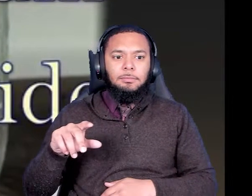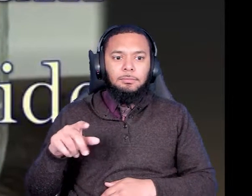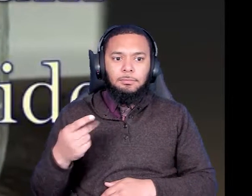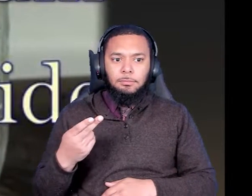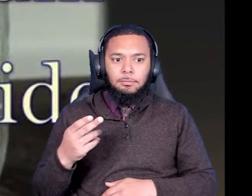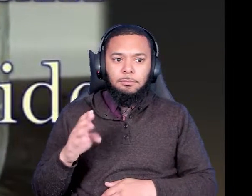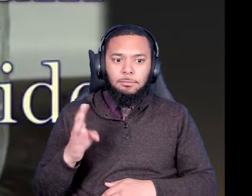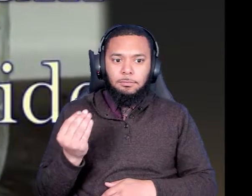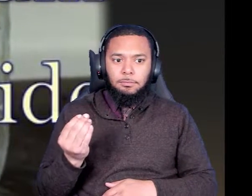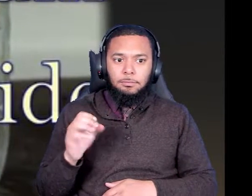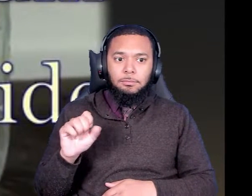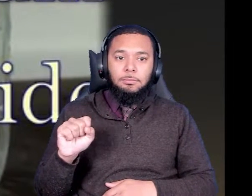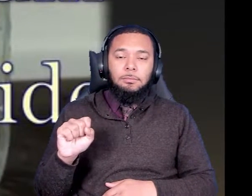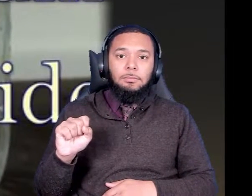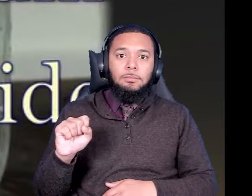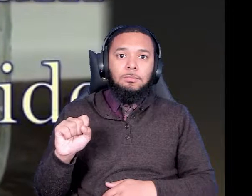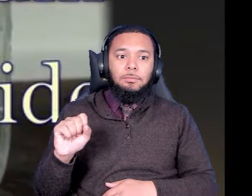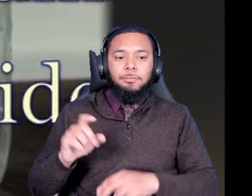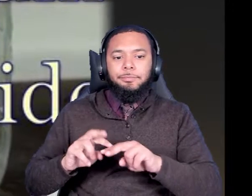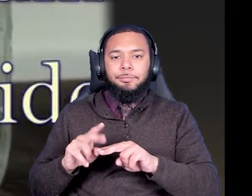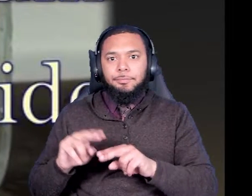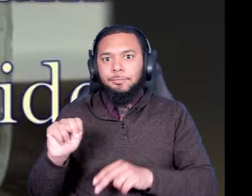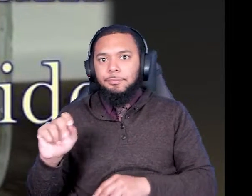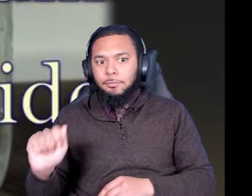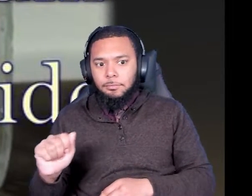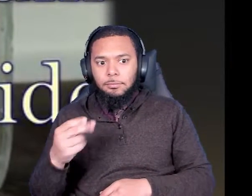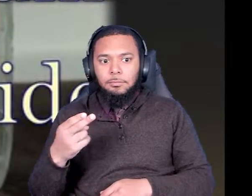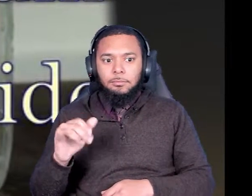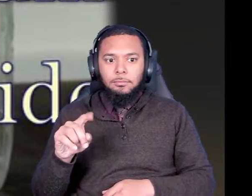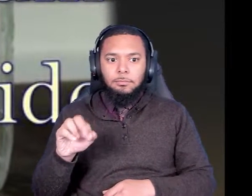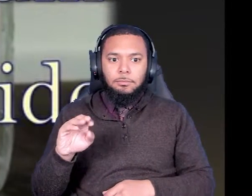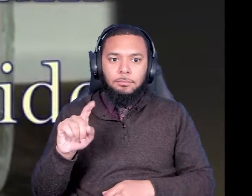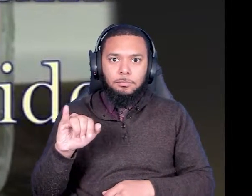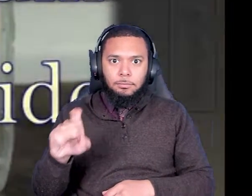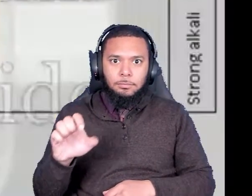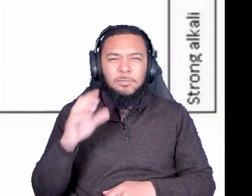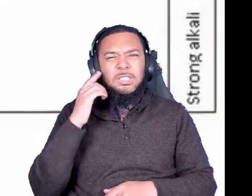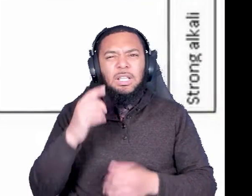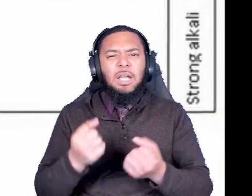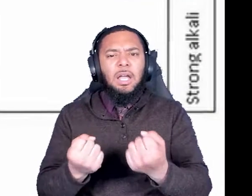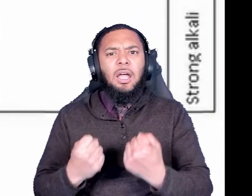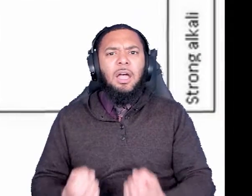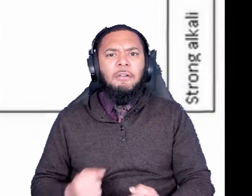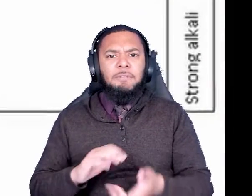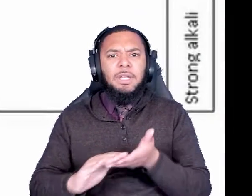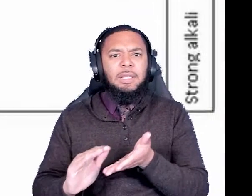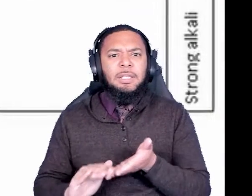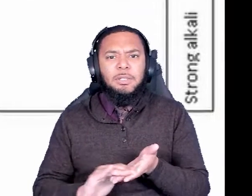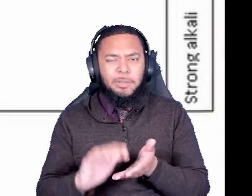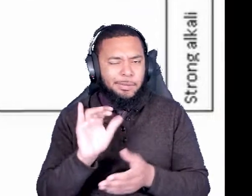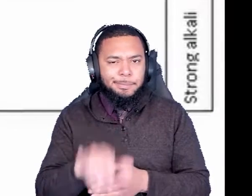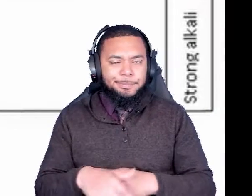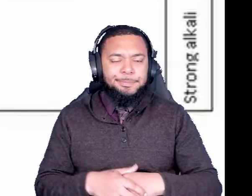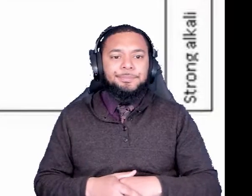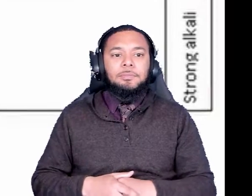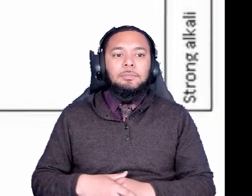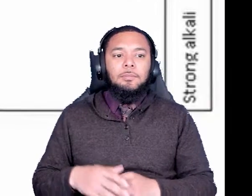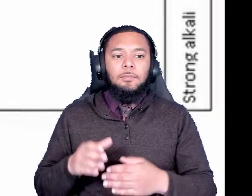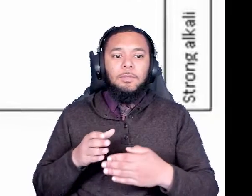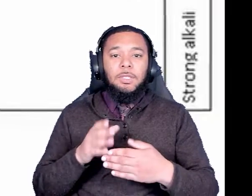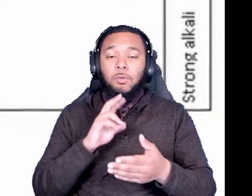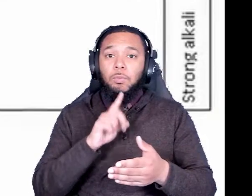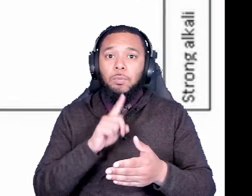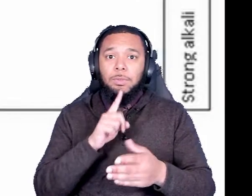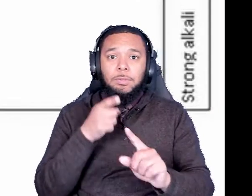14 is sodium hydroxide, which is like things where you find like an oven cleaner and things like that. The thing about the pH scale is at either